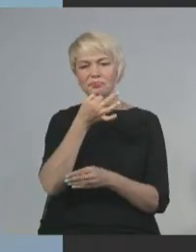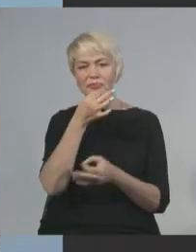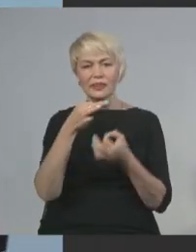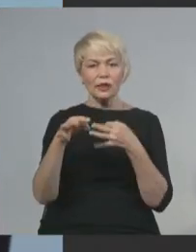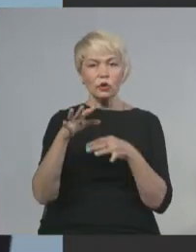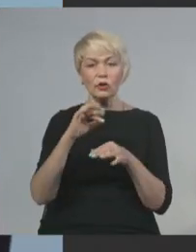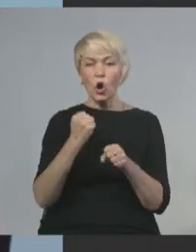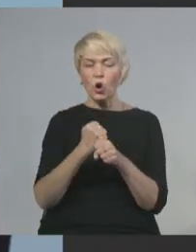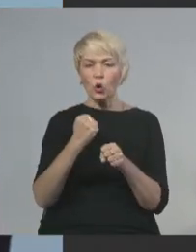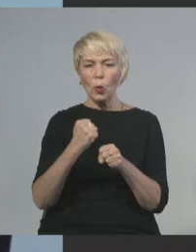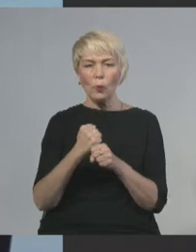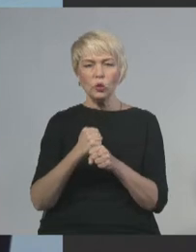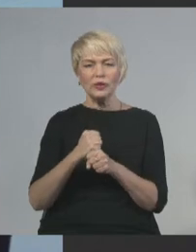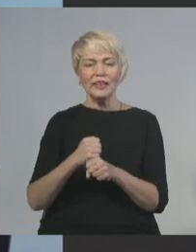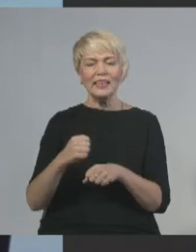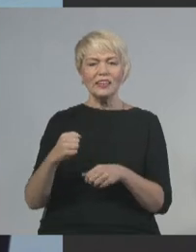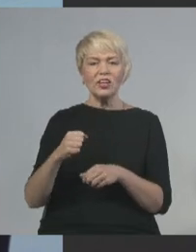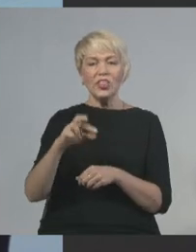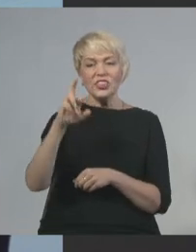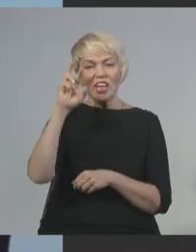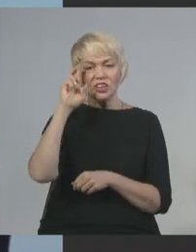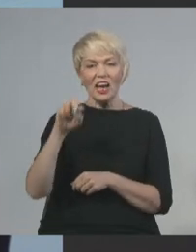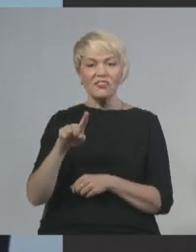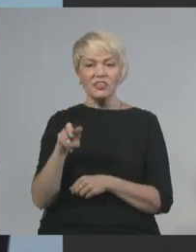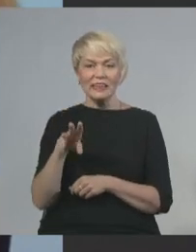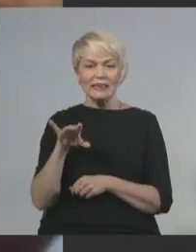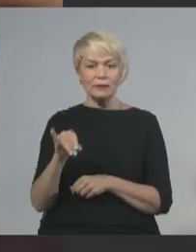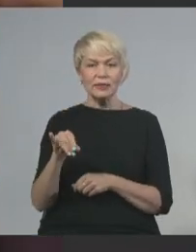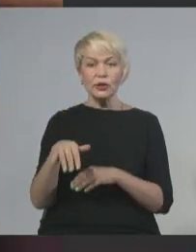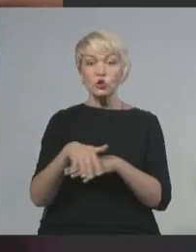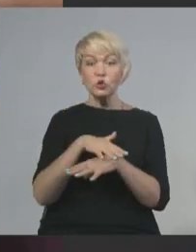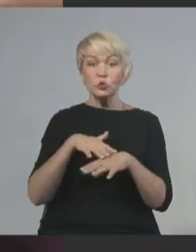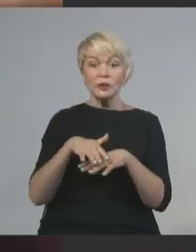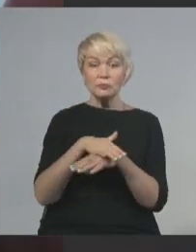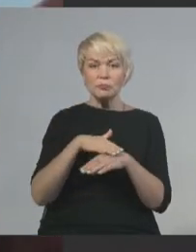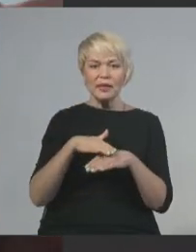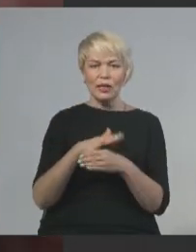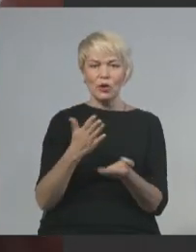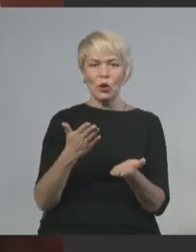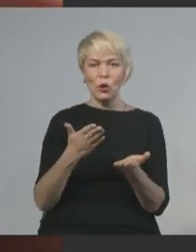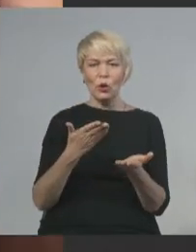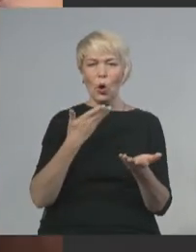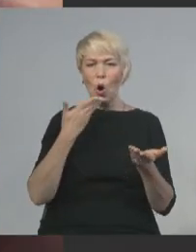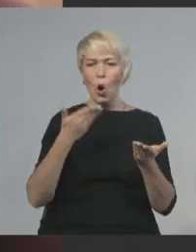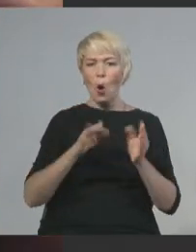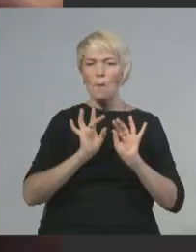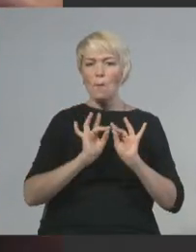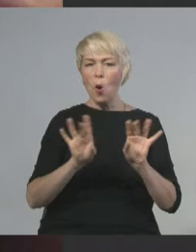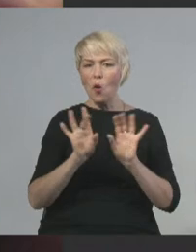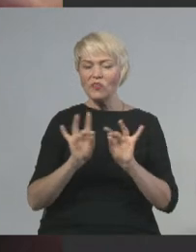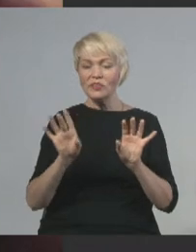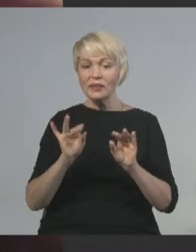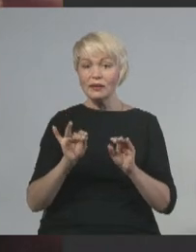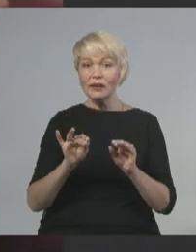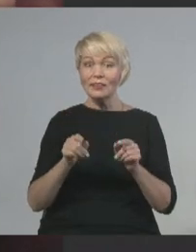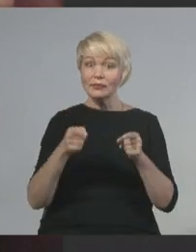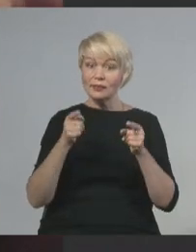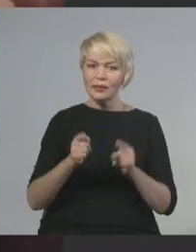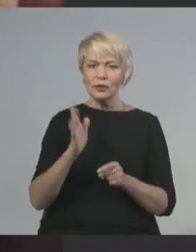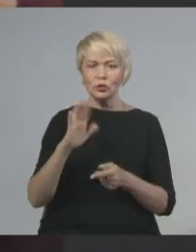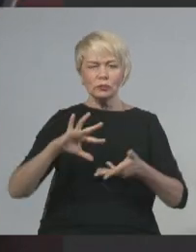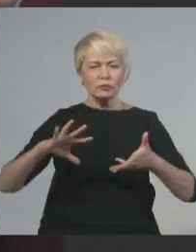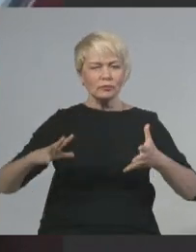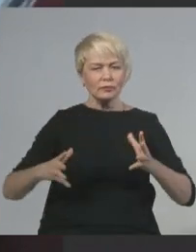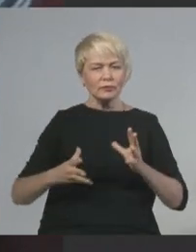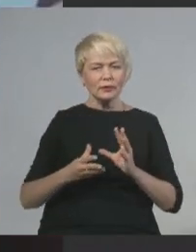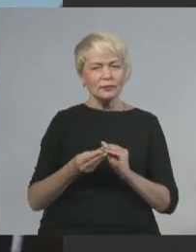really uh learn this uh from this lesson the the really top of the of the crisis and